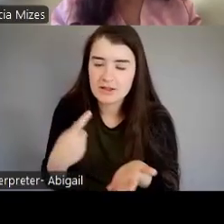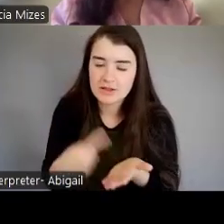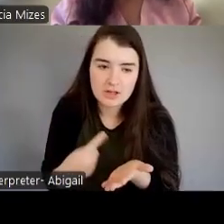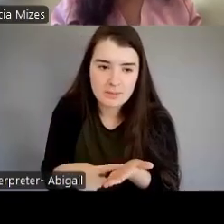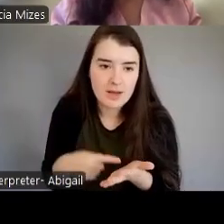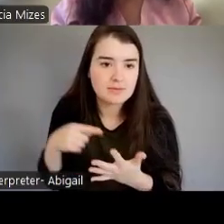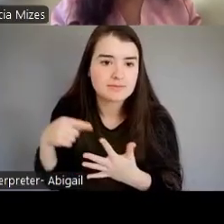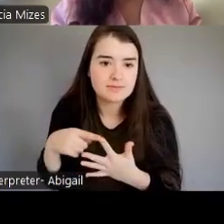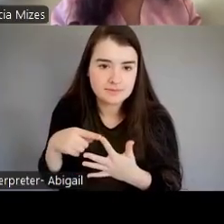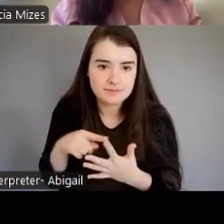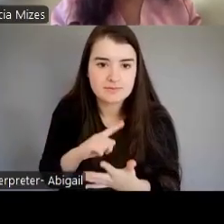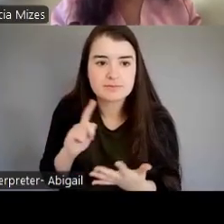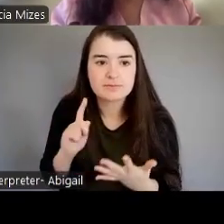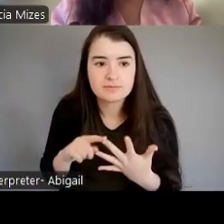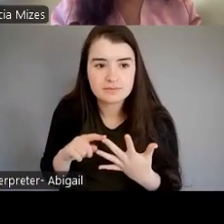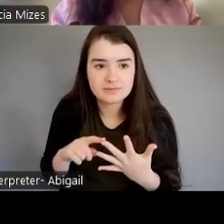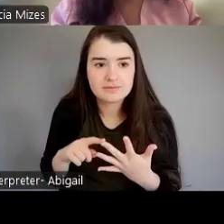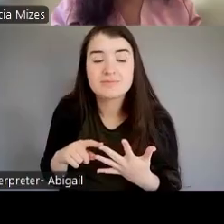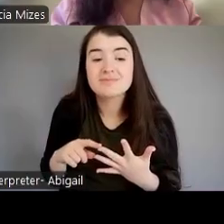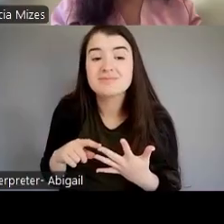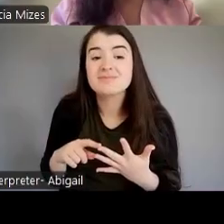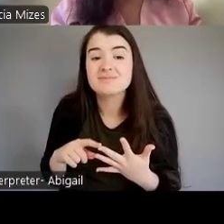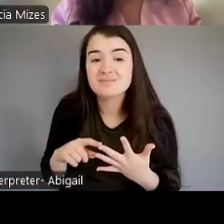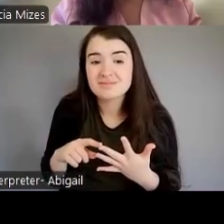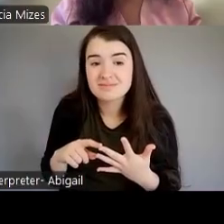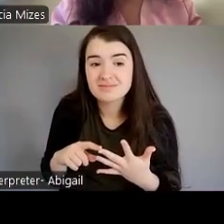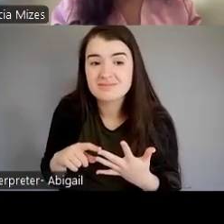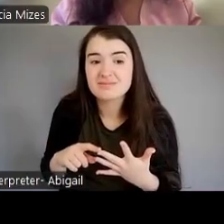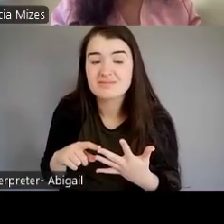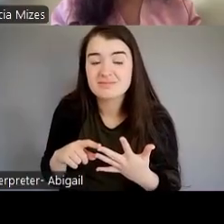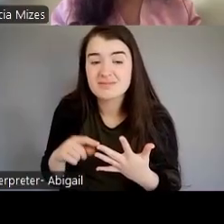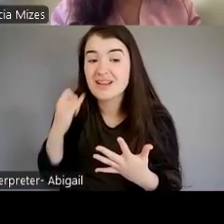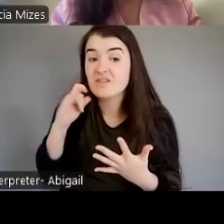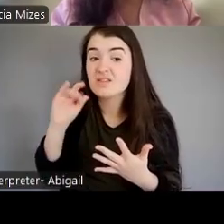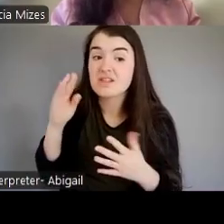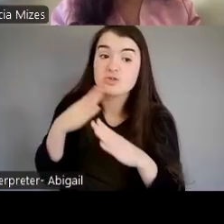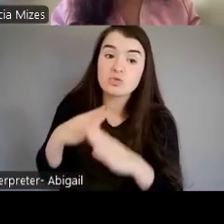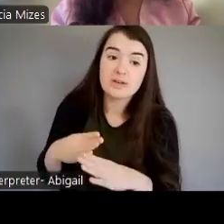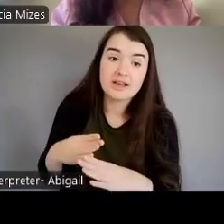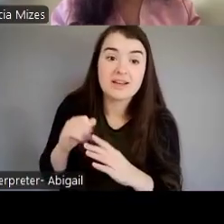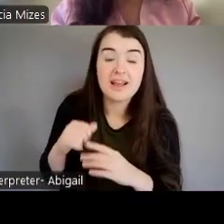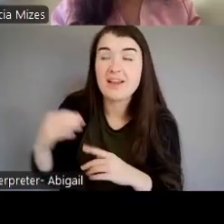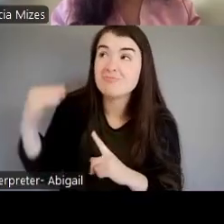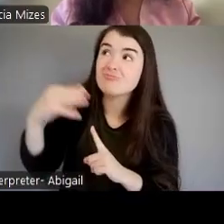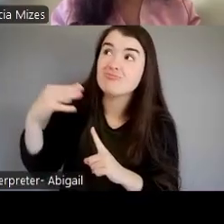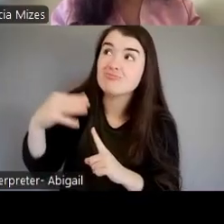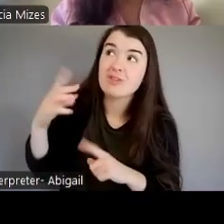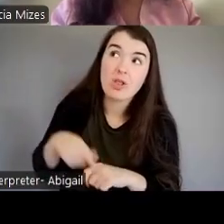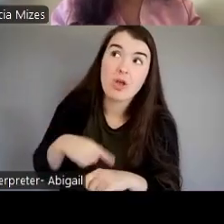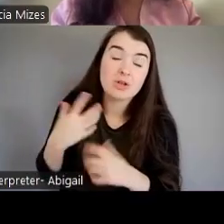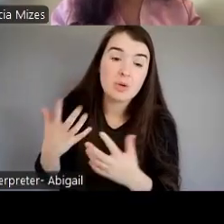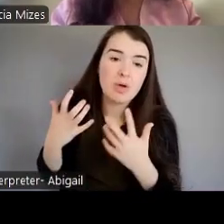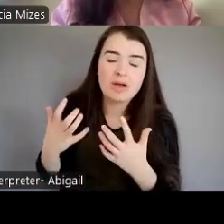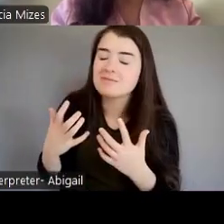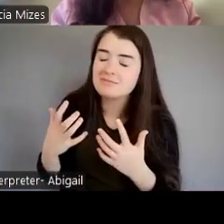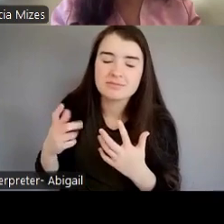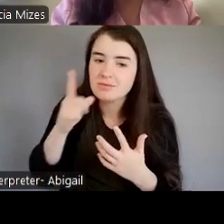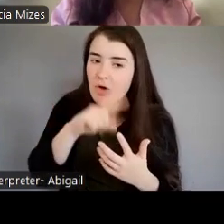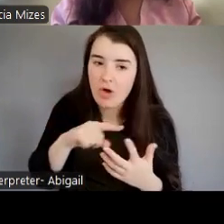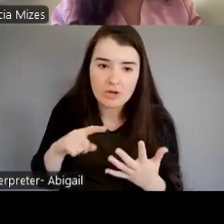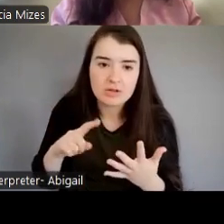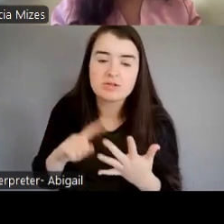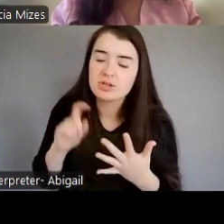melanoma. If I'm wearing sunscreen, I can stay in the sun as long as I want. This is completely false. You should reapply your sunscreen at least every